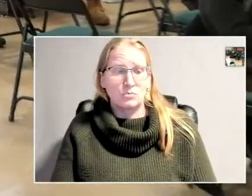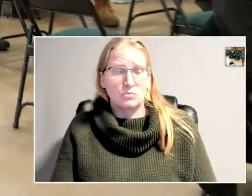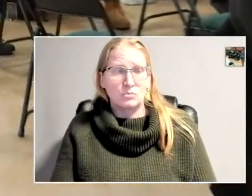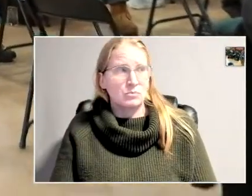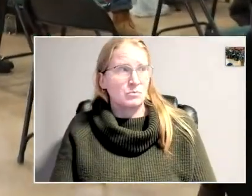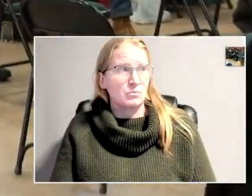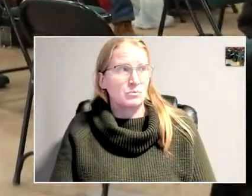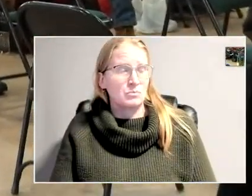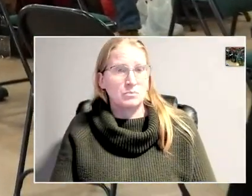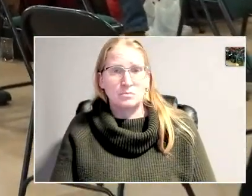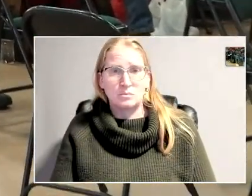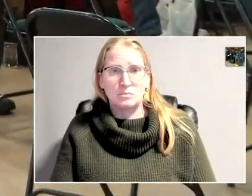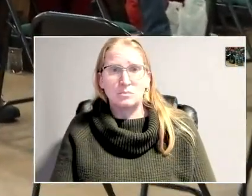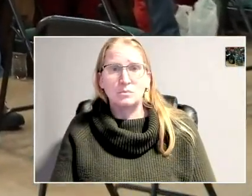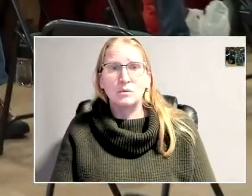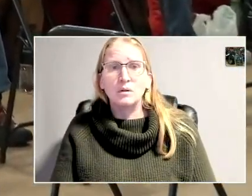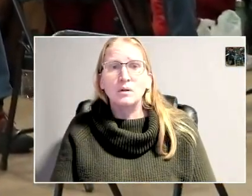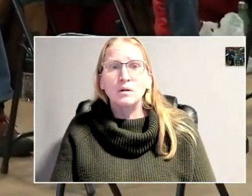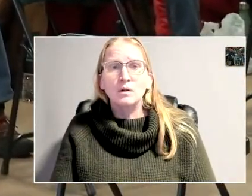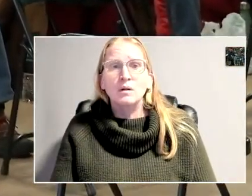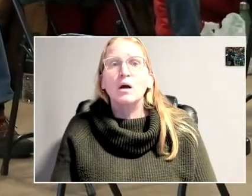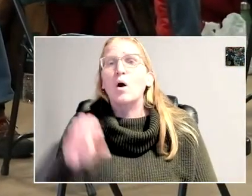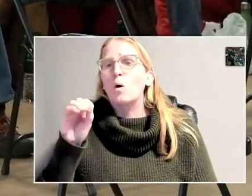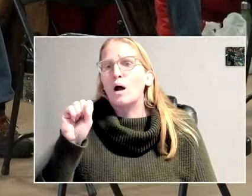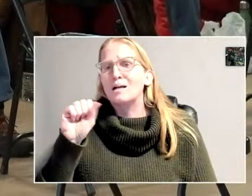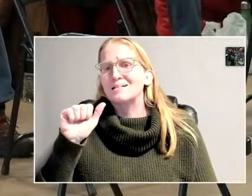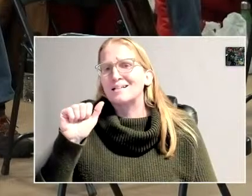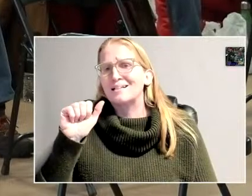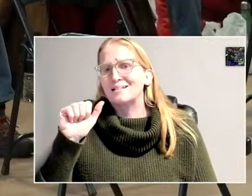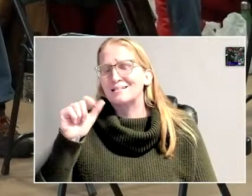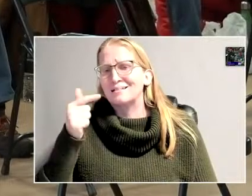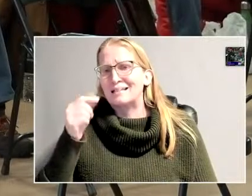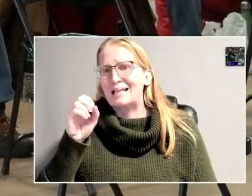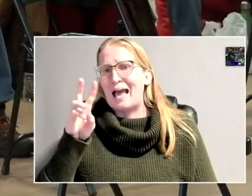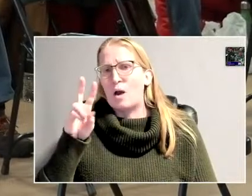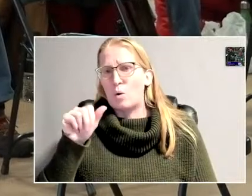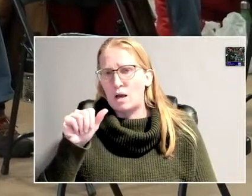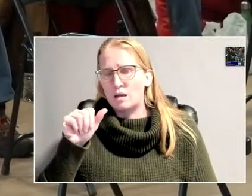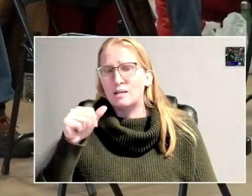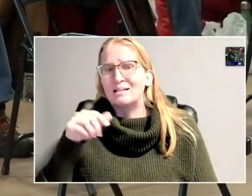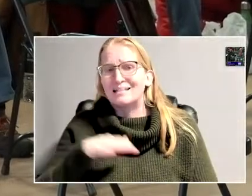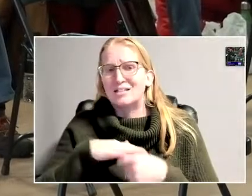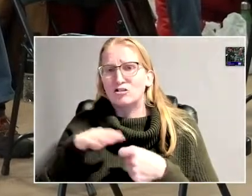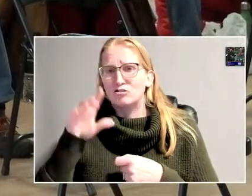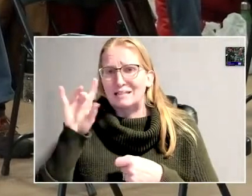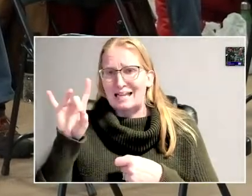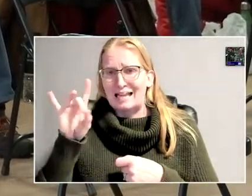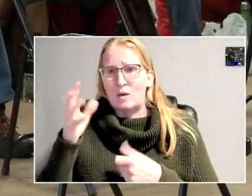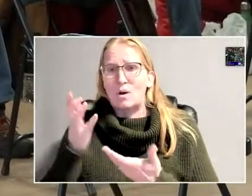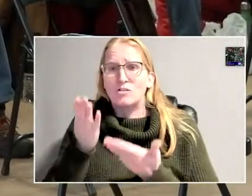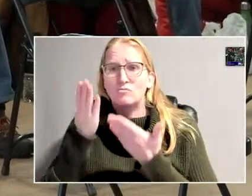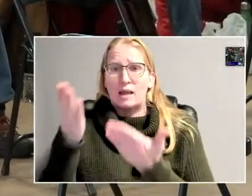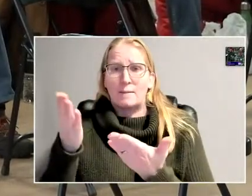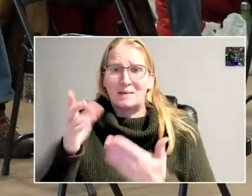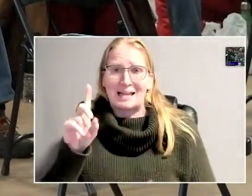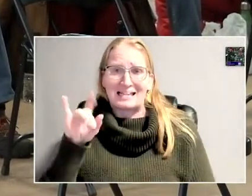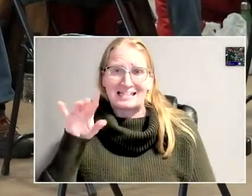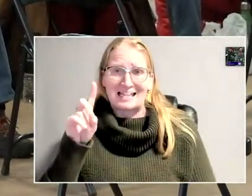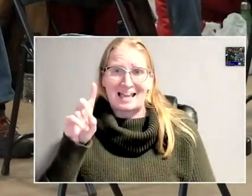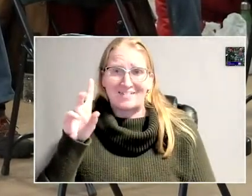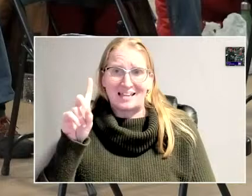hasawa Maya HOSA District 8 I would like to nominate David lenbach and